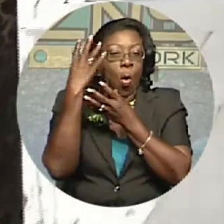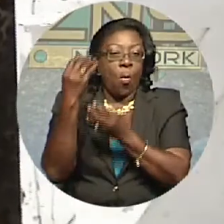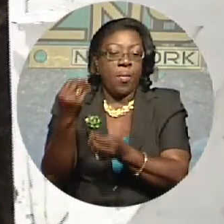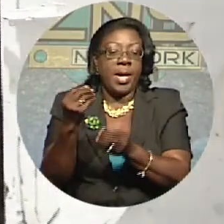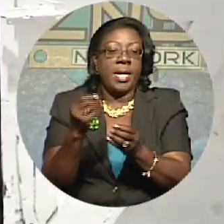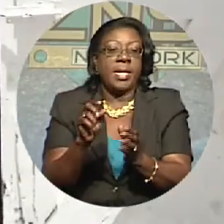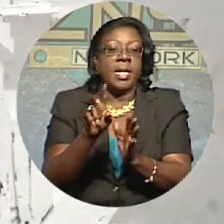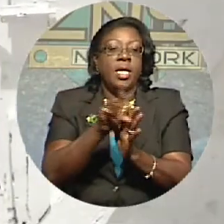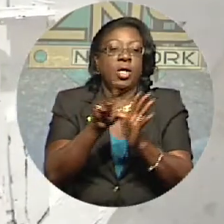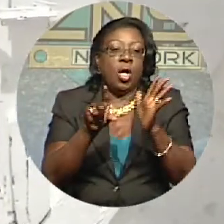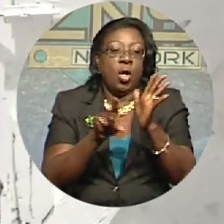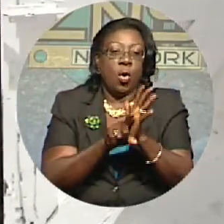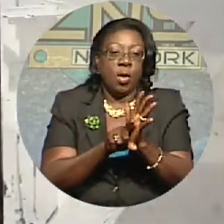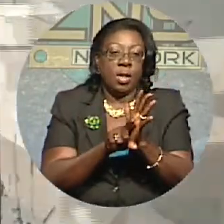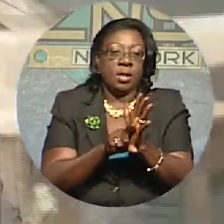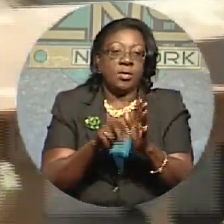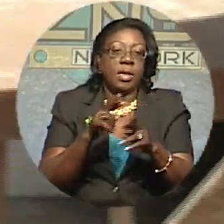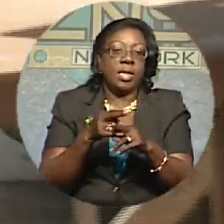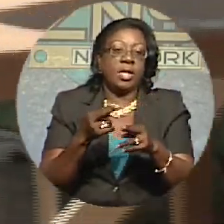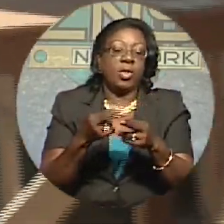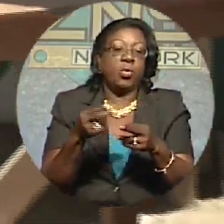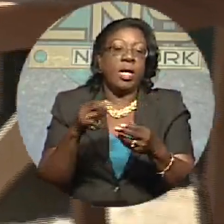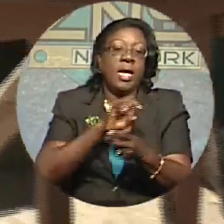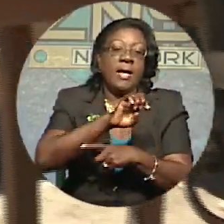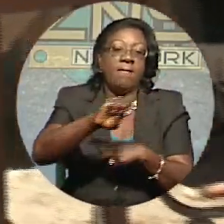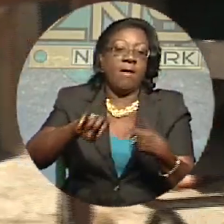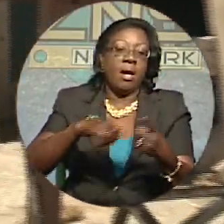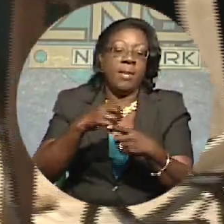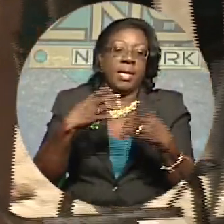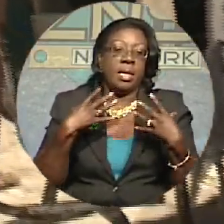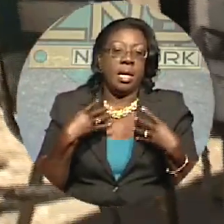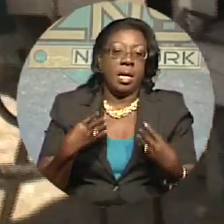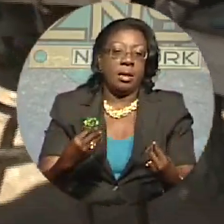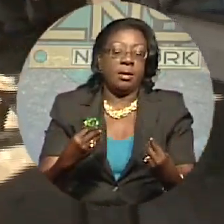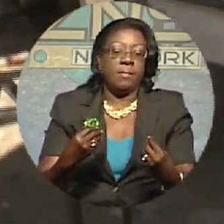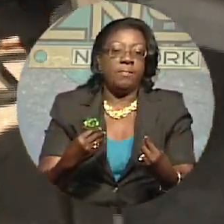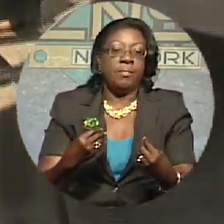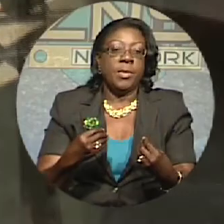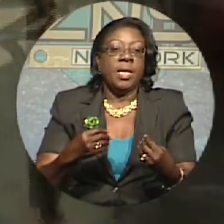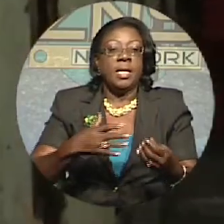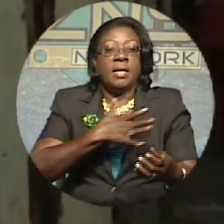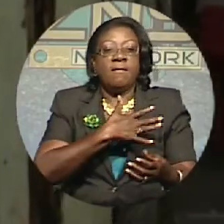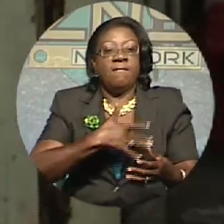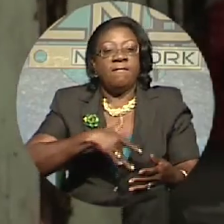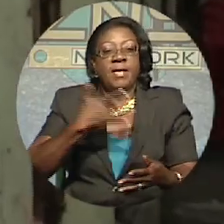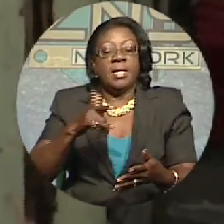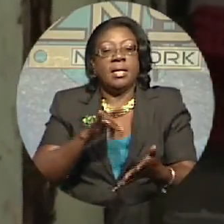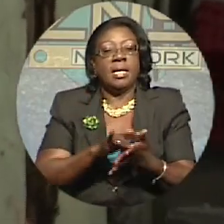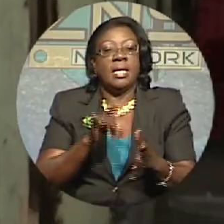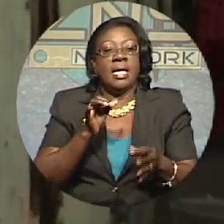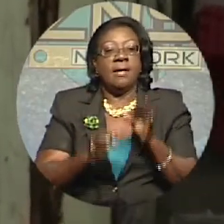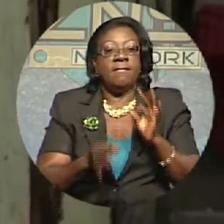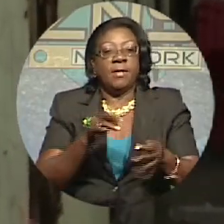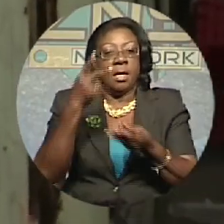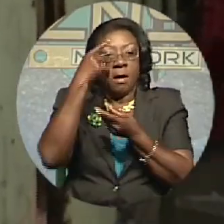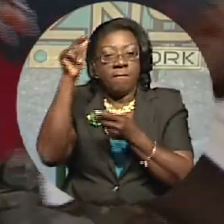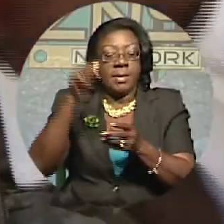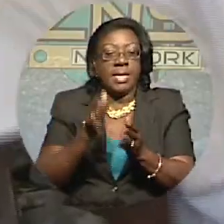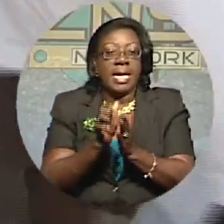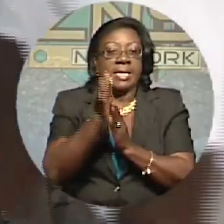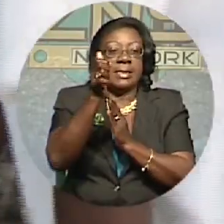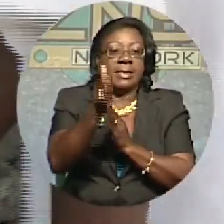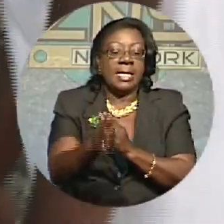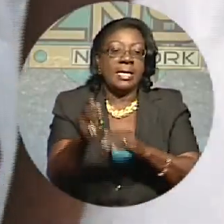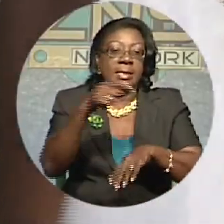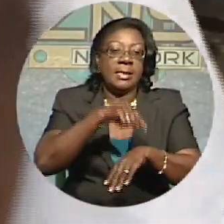to environmental health or face prosecution. Now, the residents feel that if the government extends the time for landowners, they